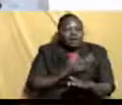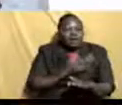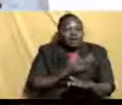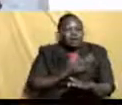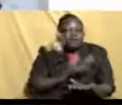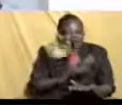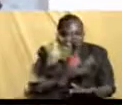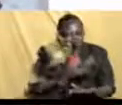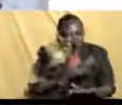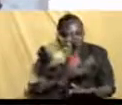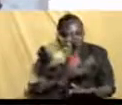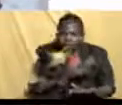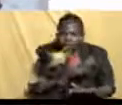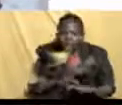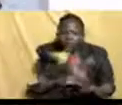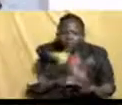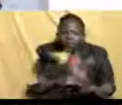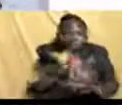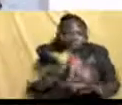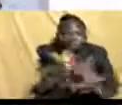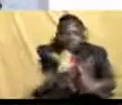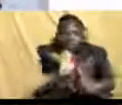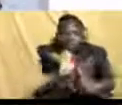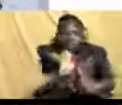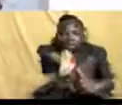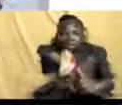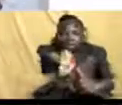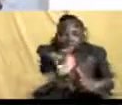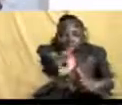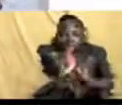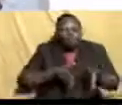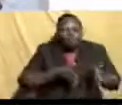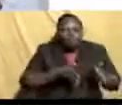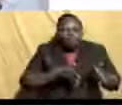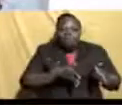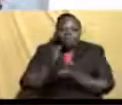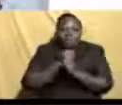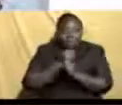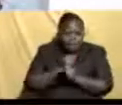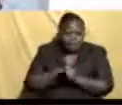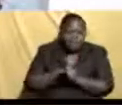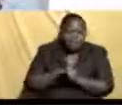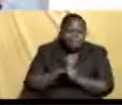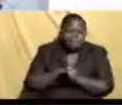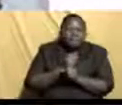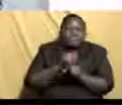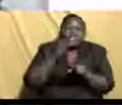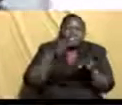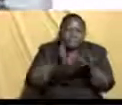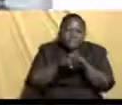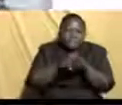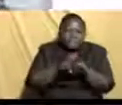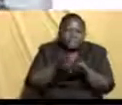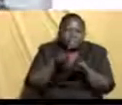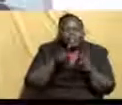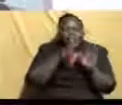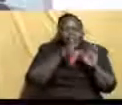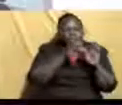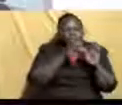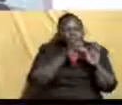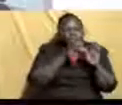then writes down how he wants their affairs conducted and hands it down to the constituted